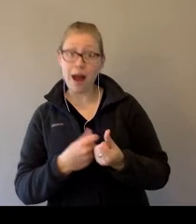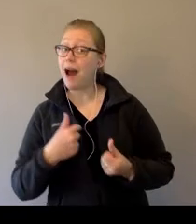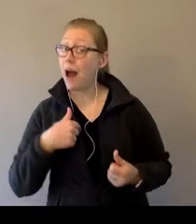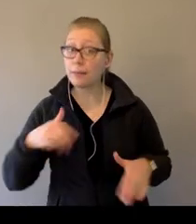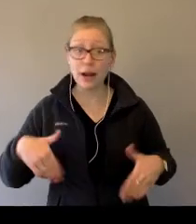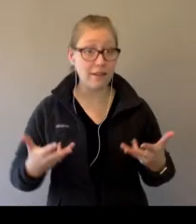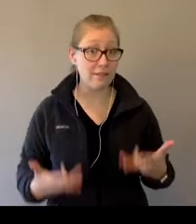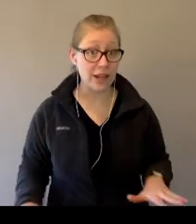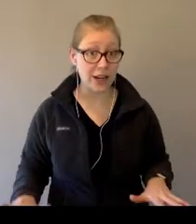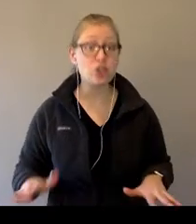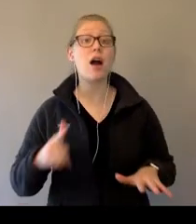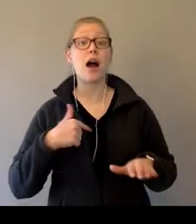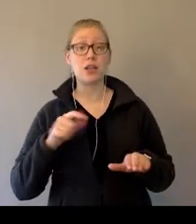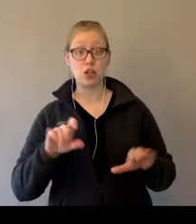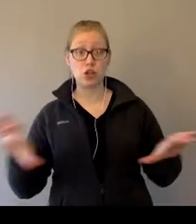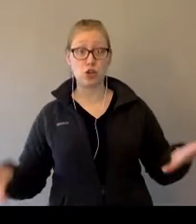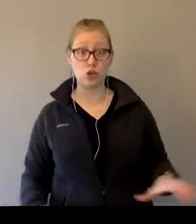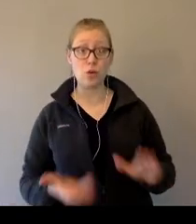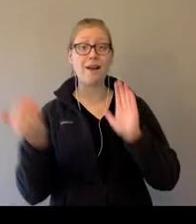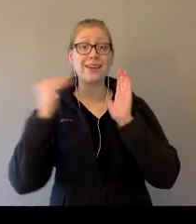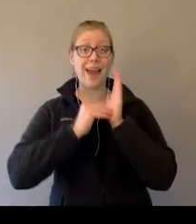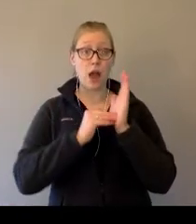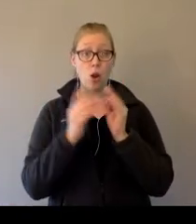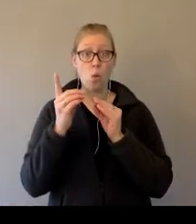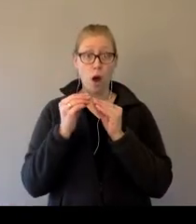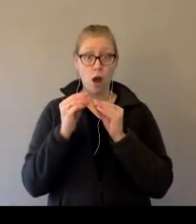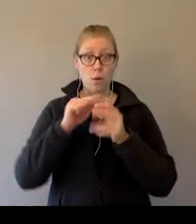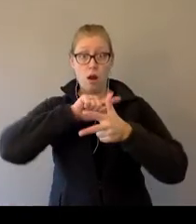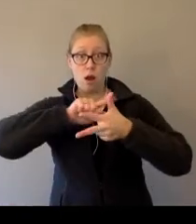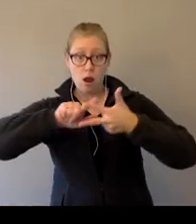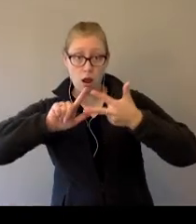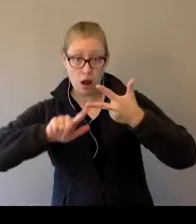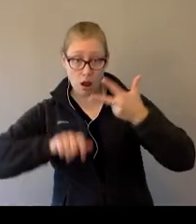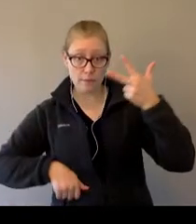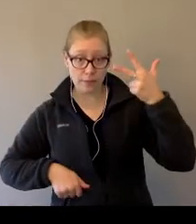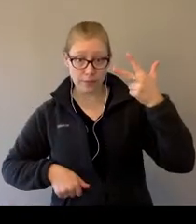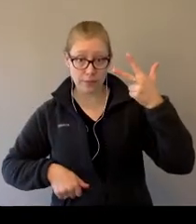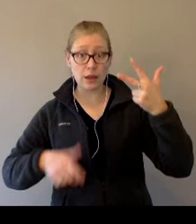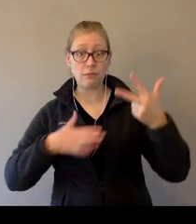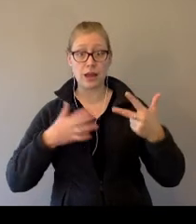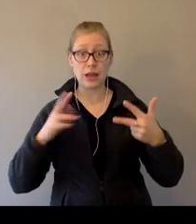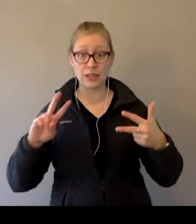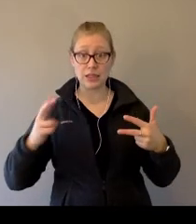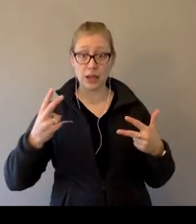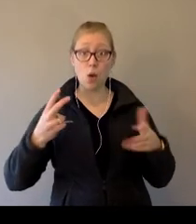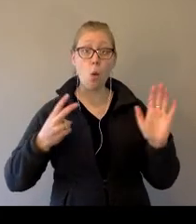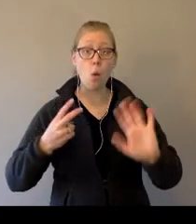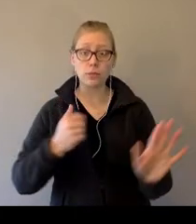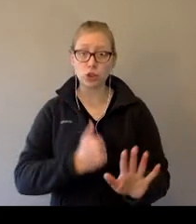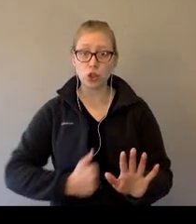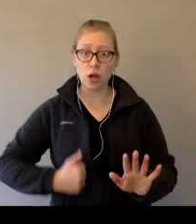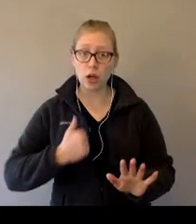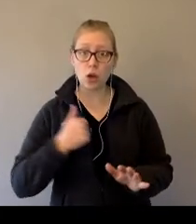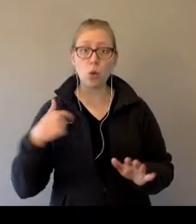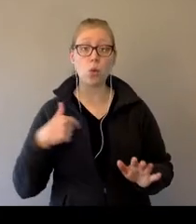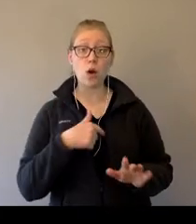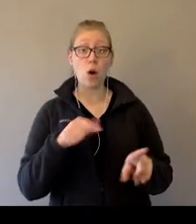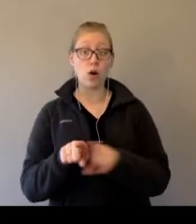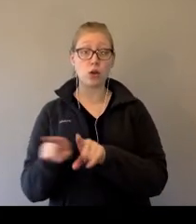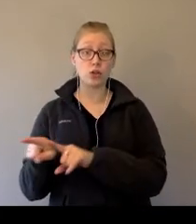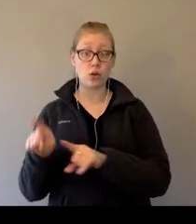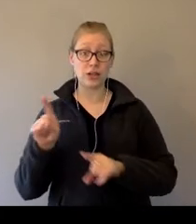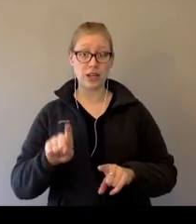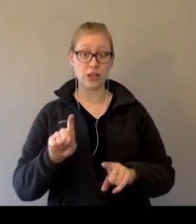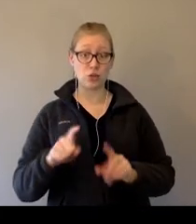counterclaim, rebuttal, and piece of evidence. So here's my second. Oops, sorry. We also need